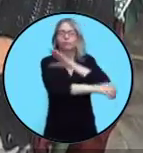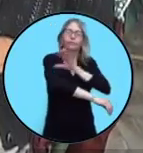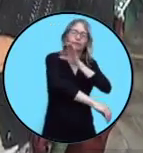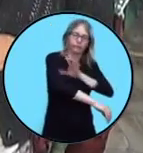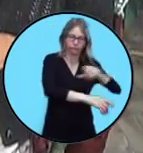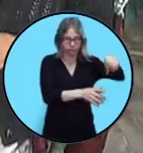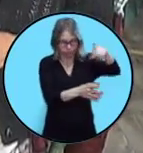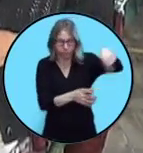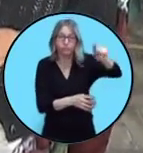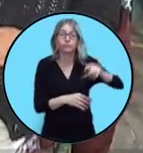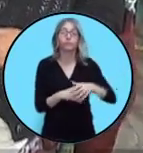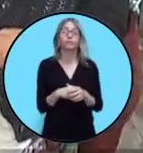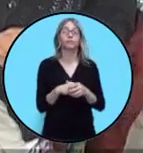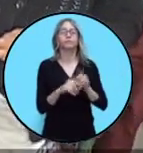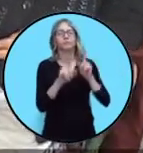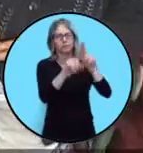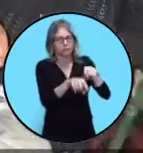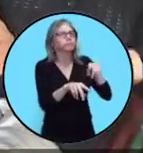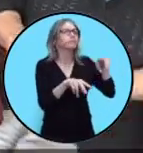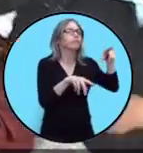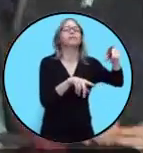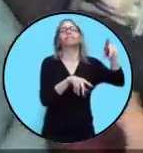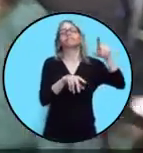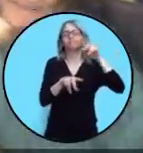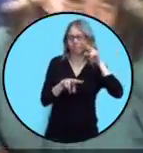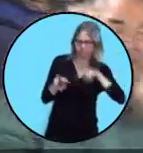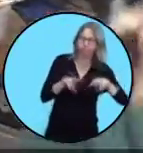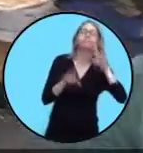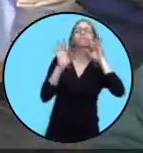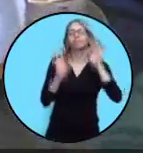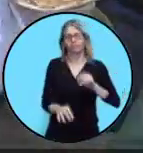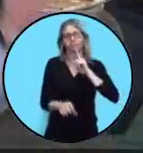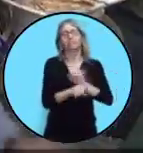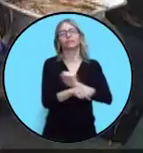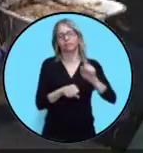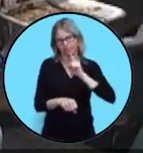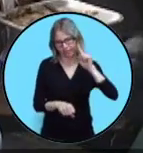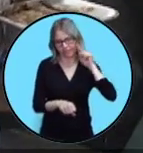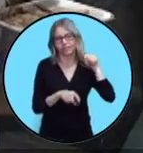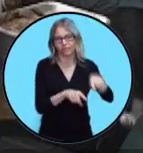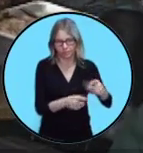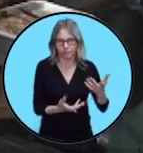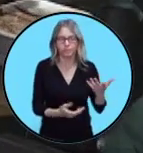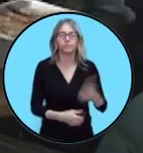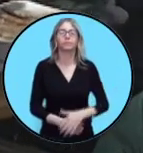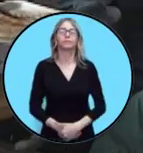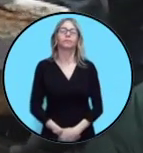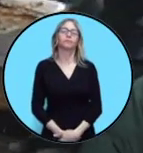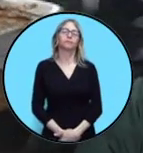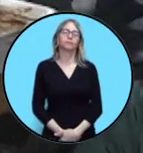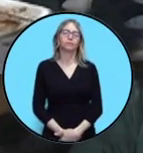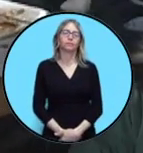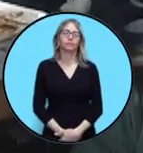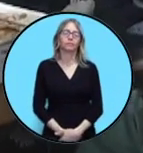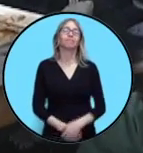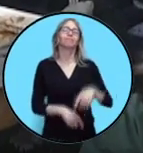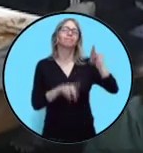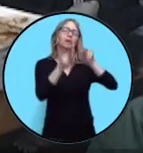nursing station, I guess, and after they found out that she was deaf, the